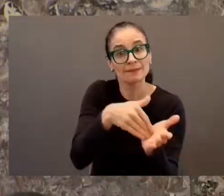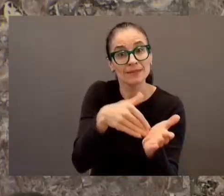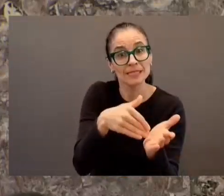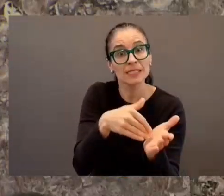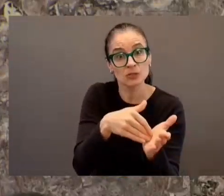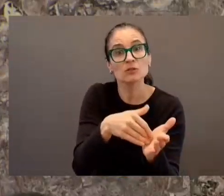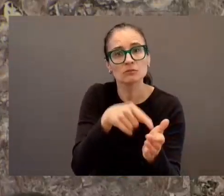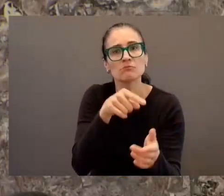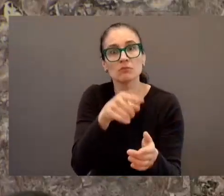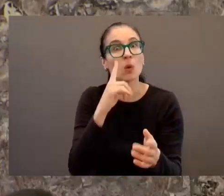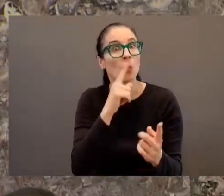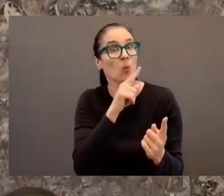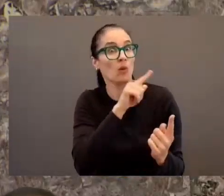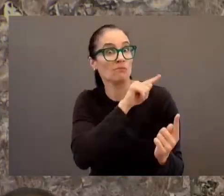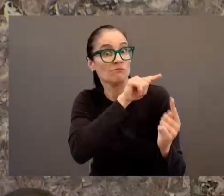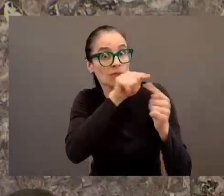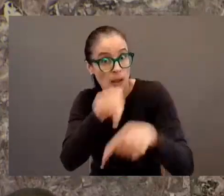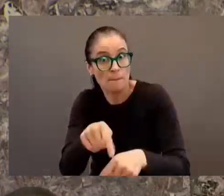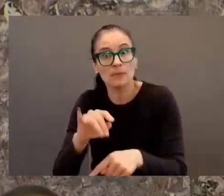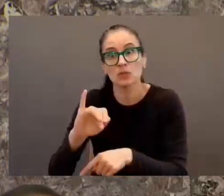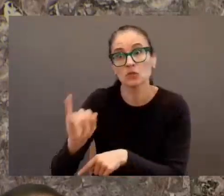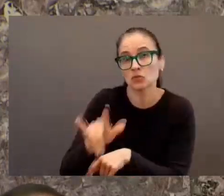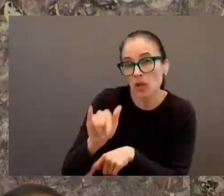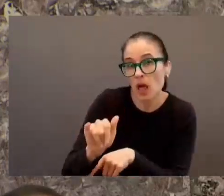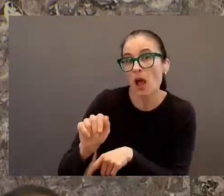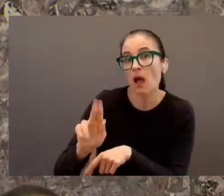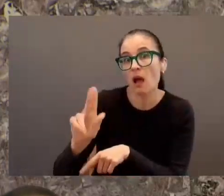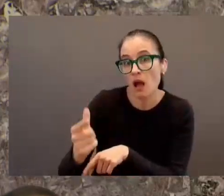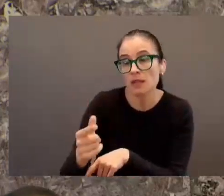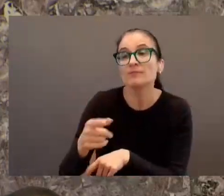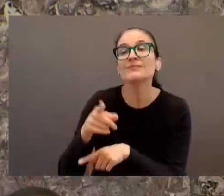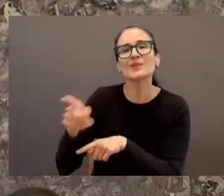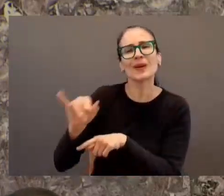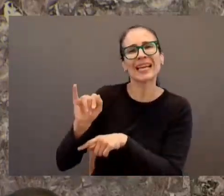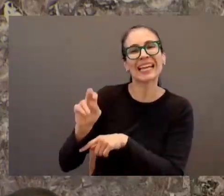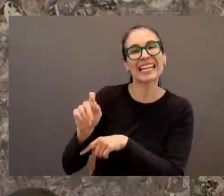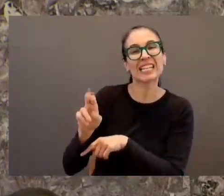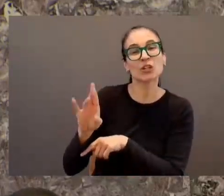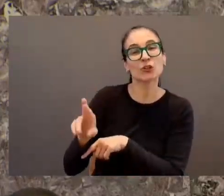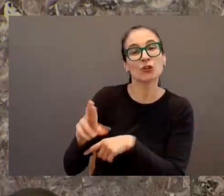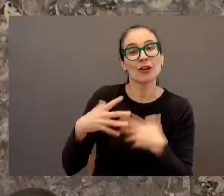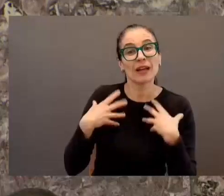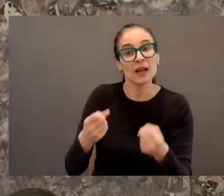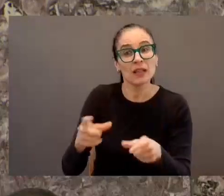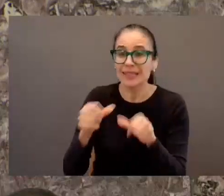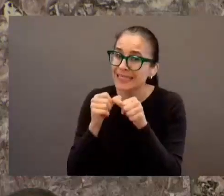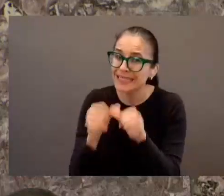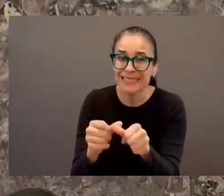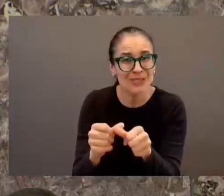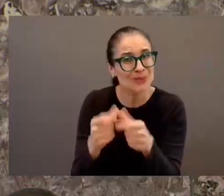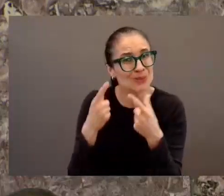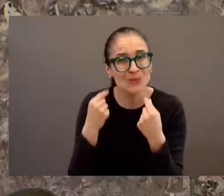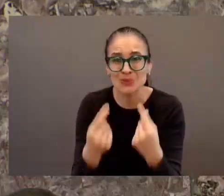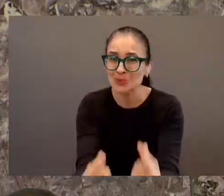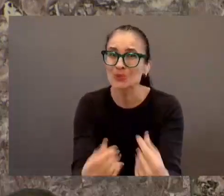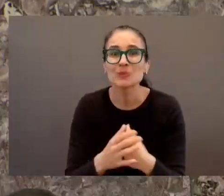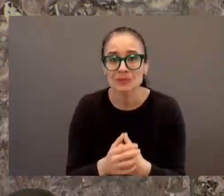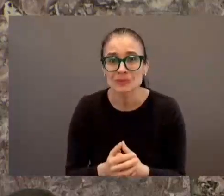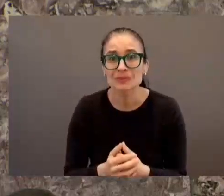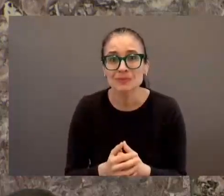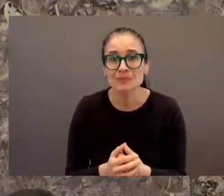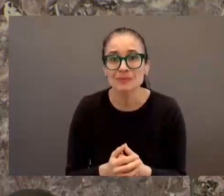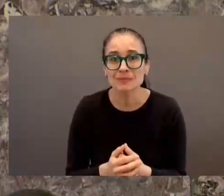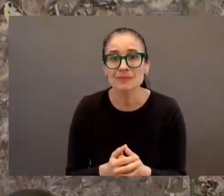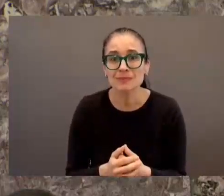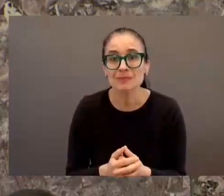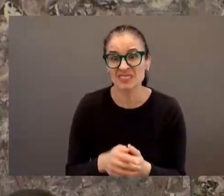And Interior Health continues to do everything they can. In fact, Mr. Speaker, this weekend, a pediatrician from the U.S.